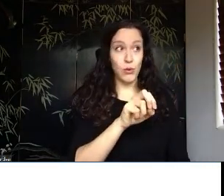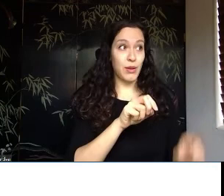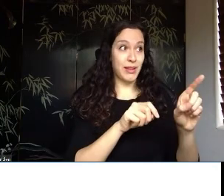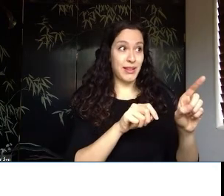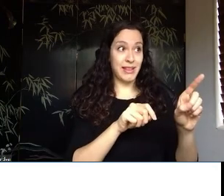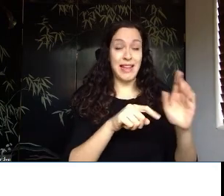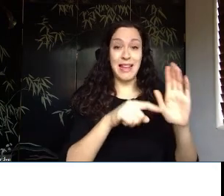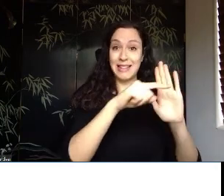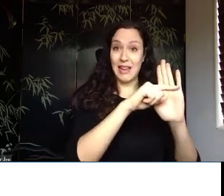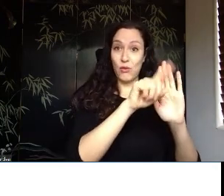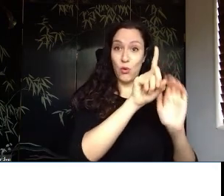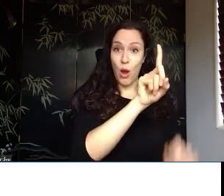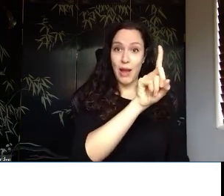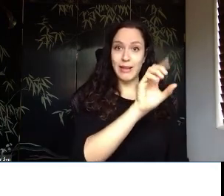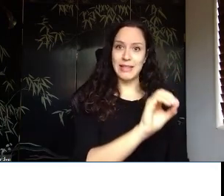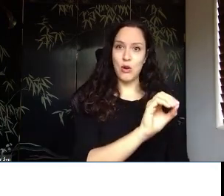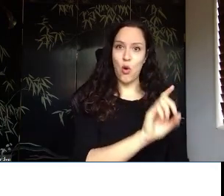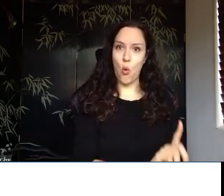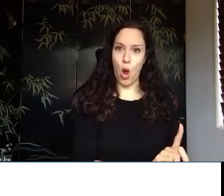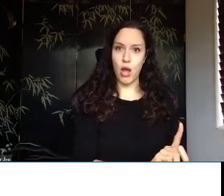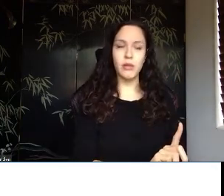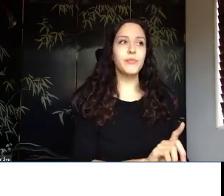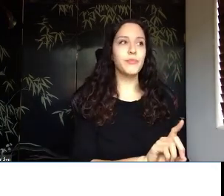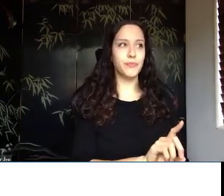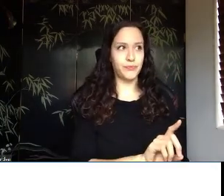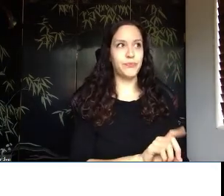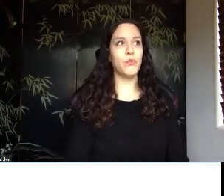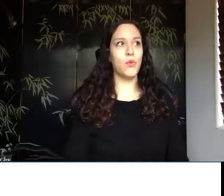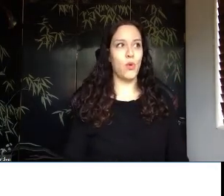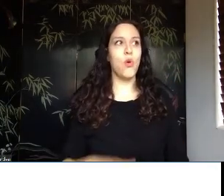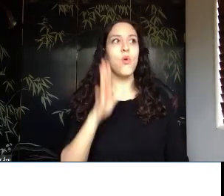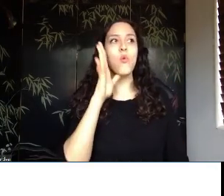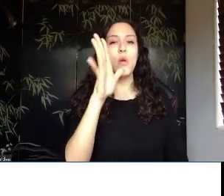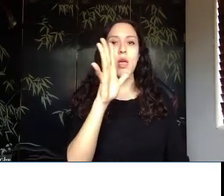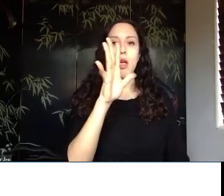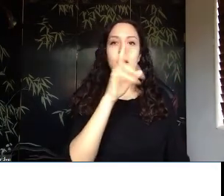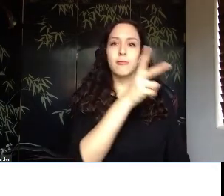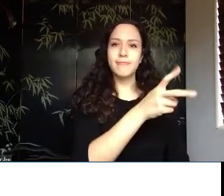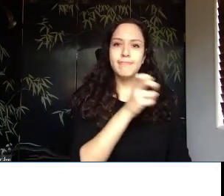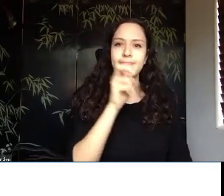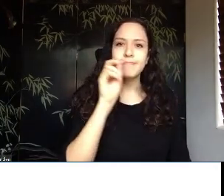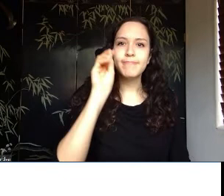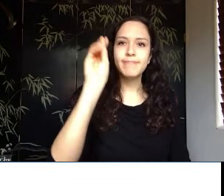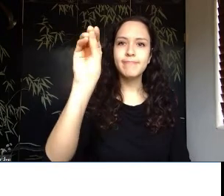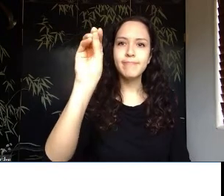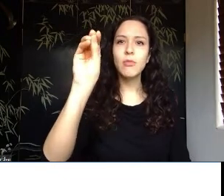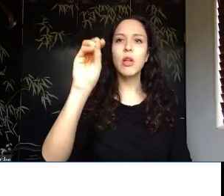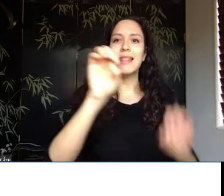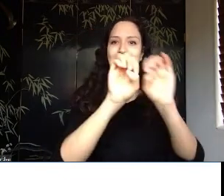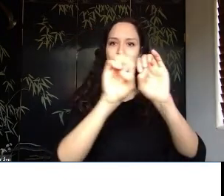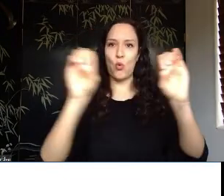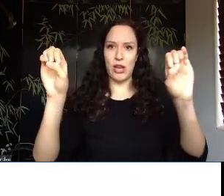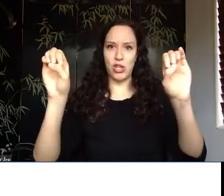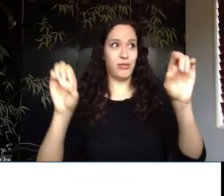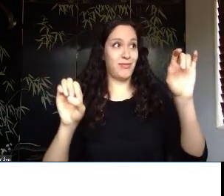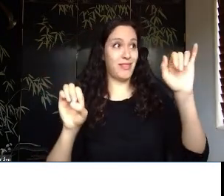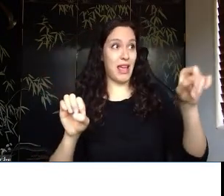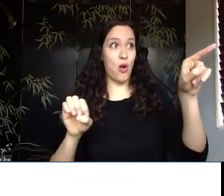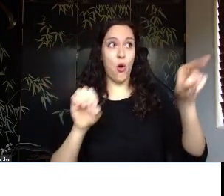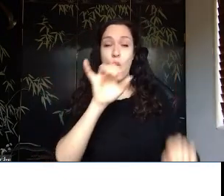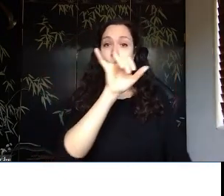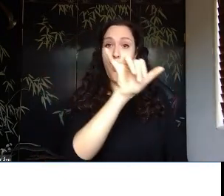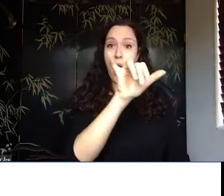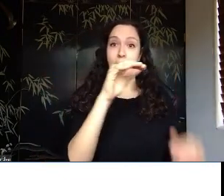0, 1. You're going to plug them into this equation. Y equals 2x plus 1. That's an equation of a